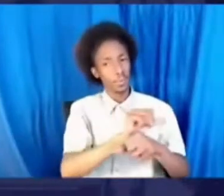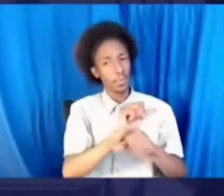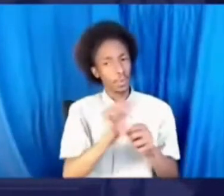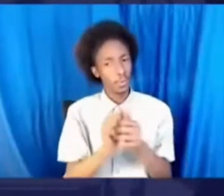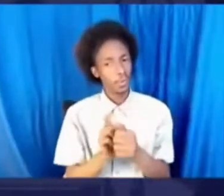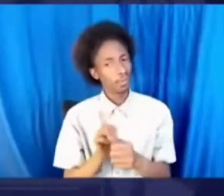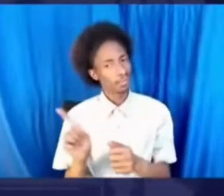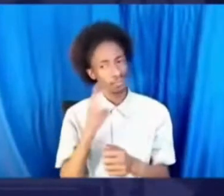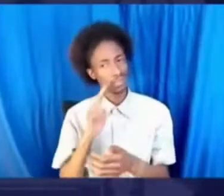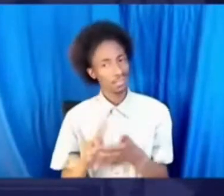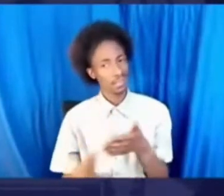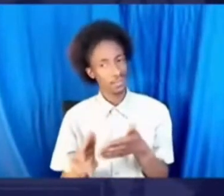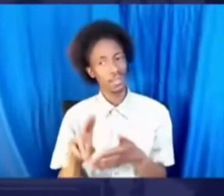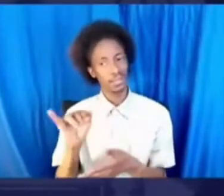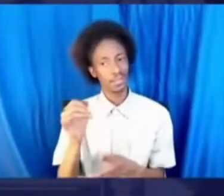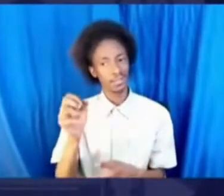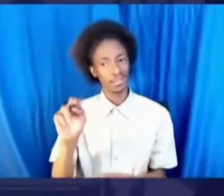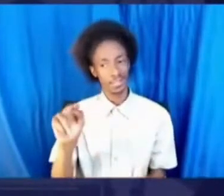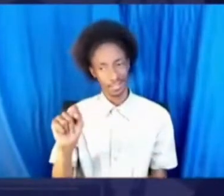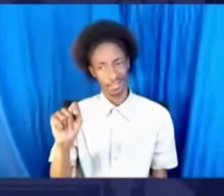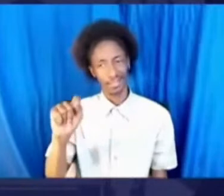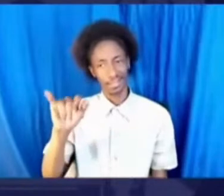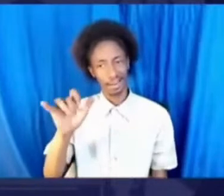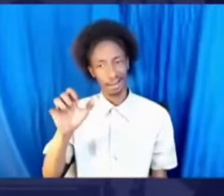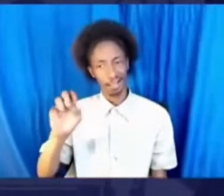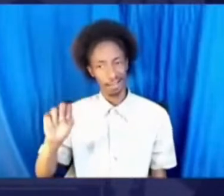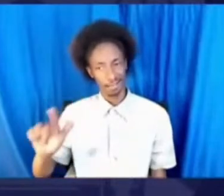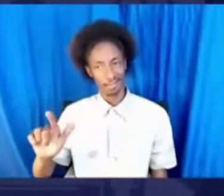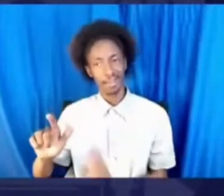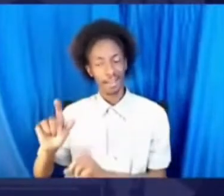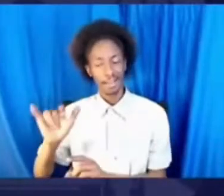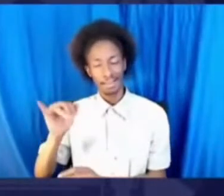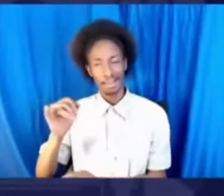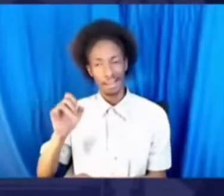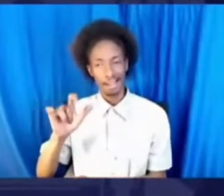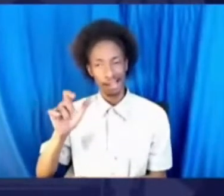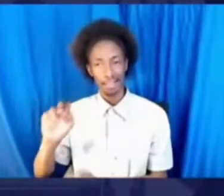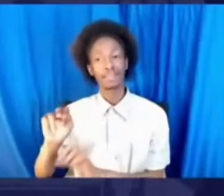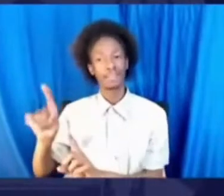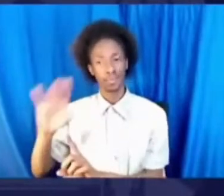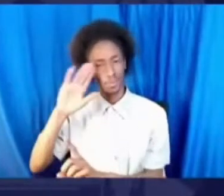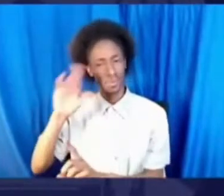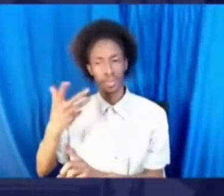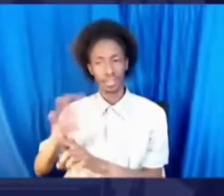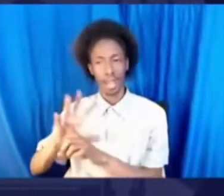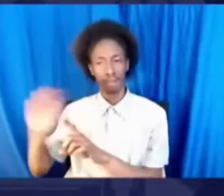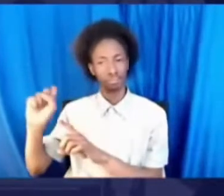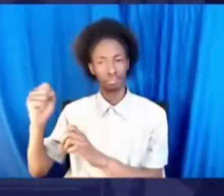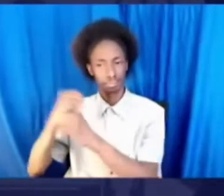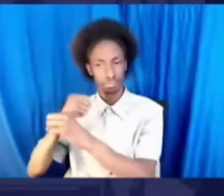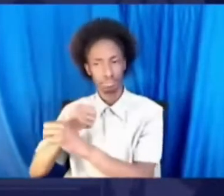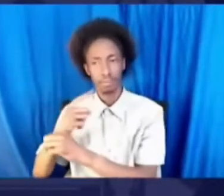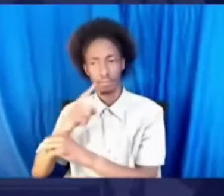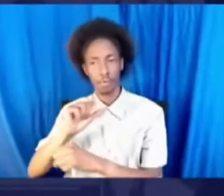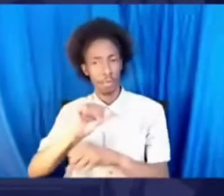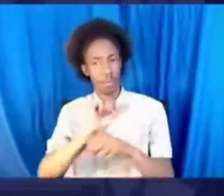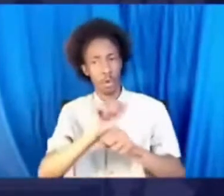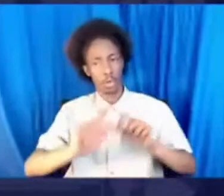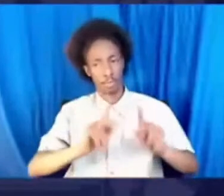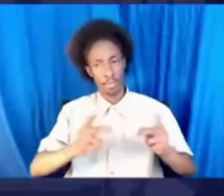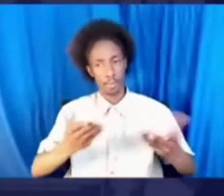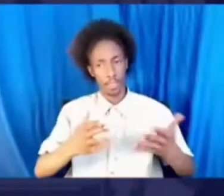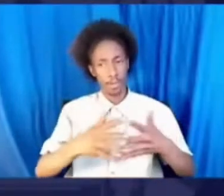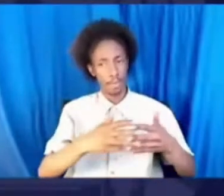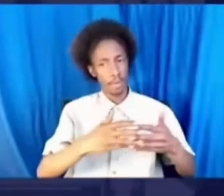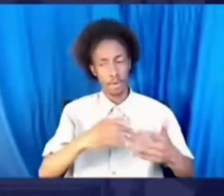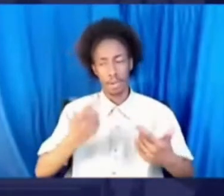secretary, with Janet Yellen, over the years, and you know that she is an extraordinary fighter for the working people of America. And she's been an